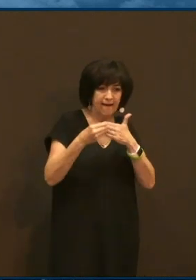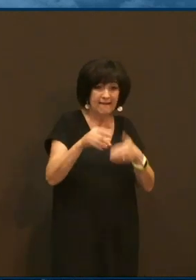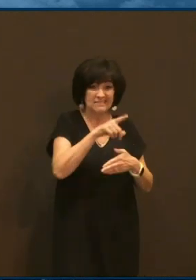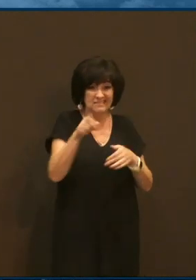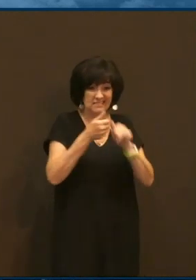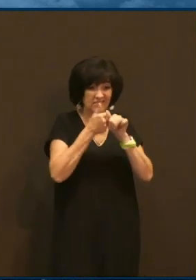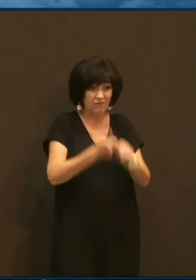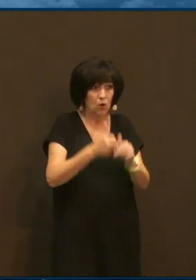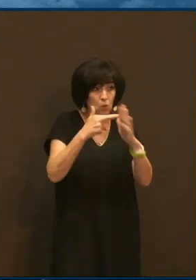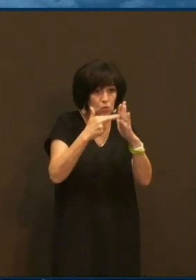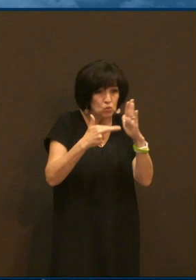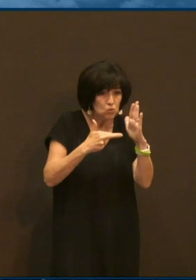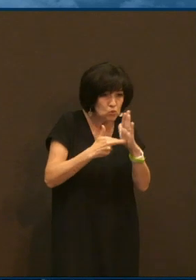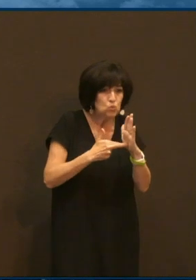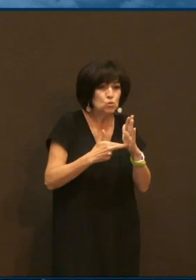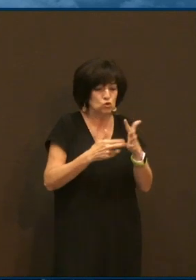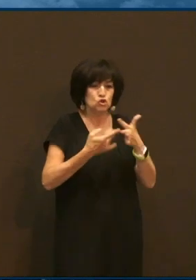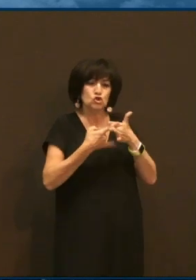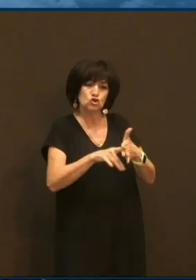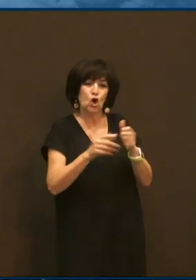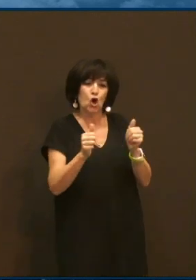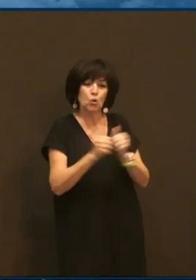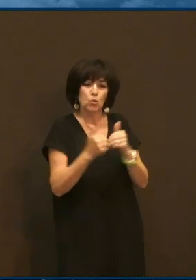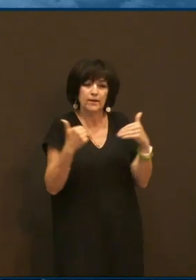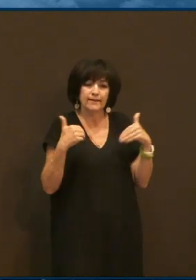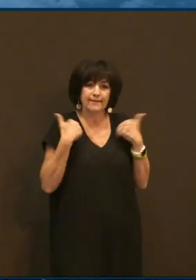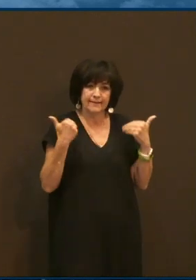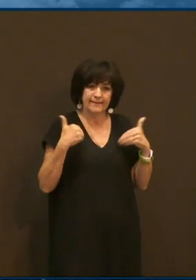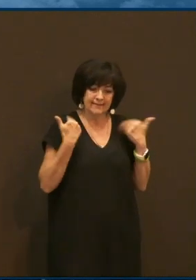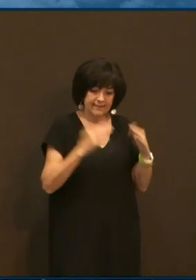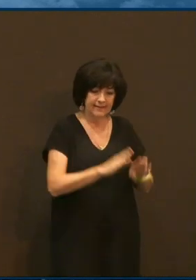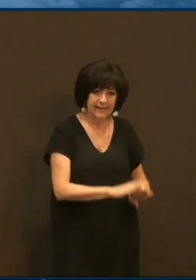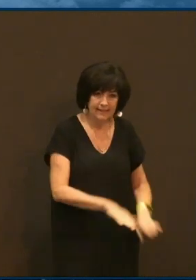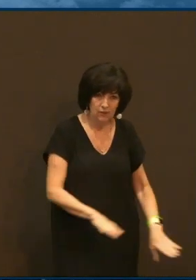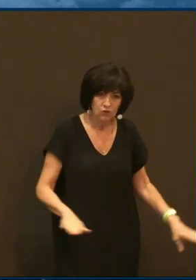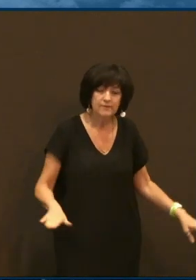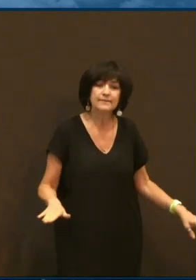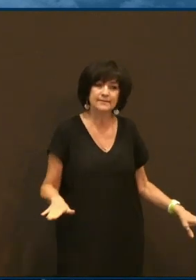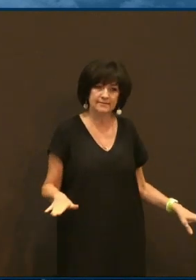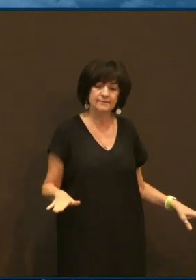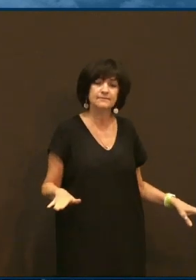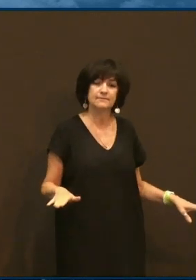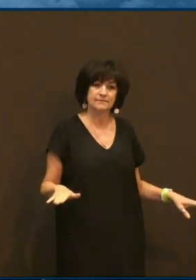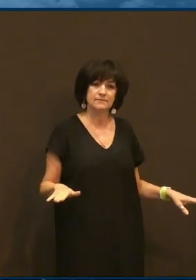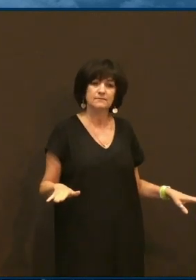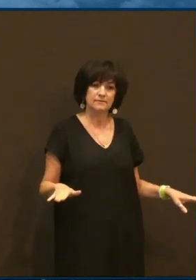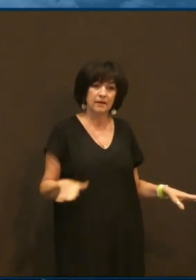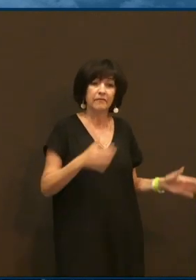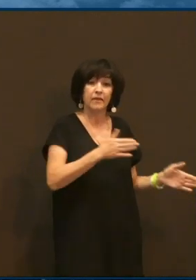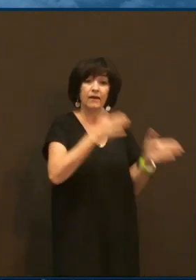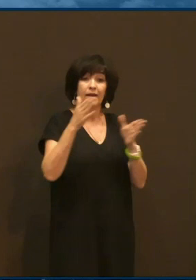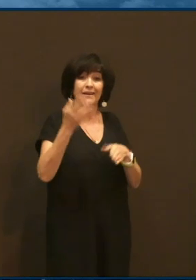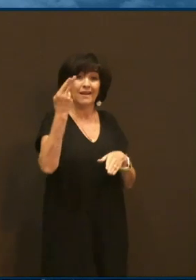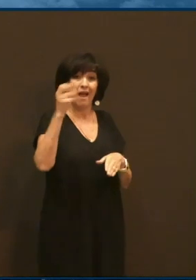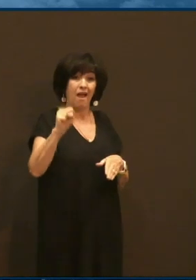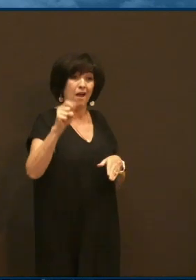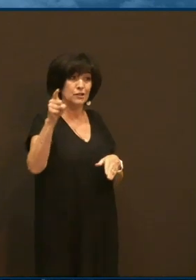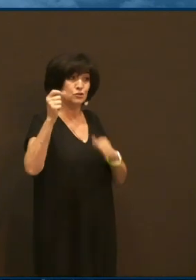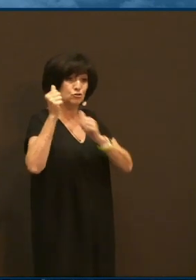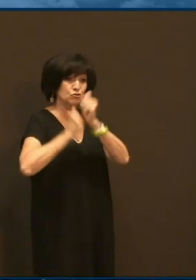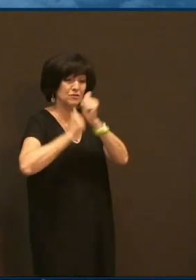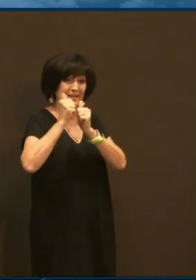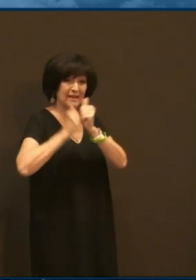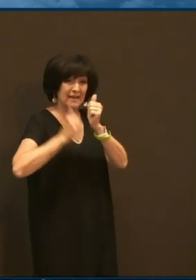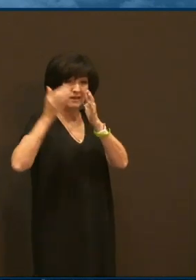that, starting with the little leagues that are getting started here. High school athletes, I think I